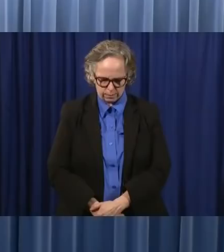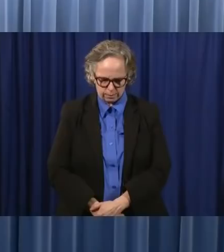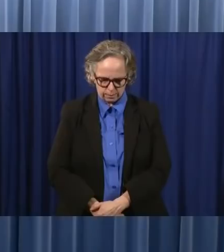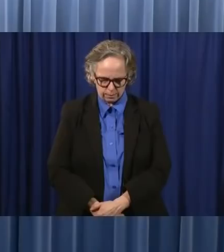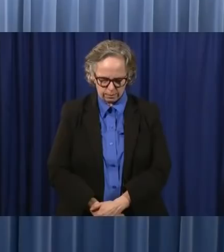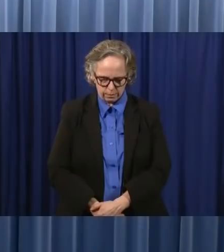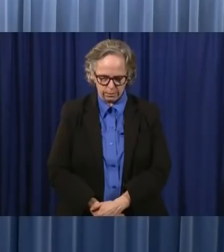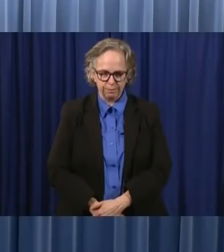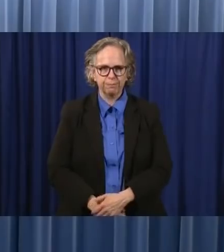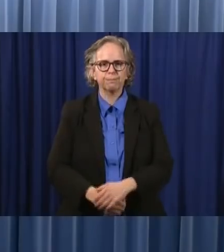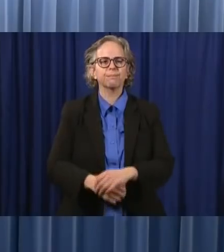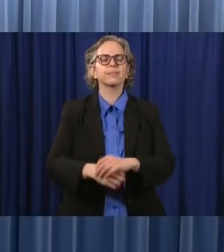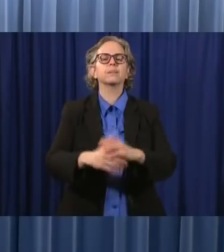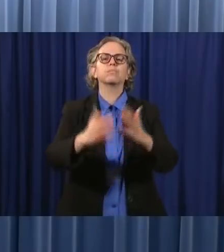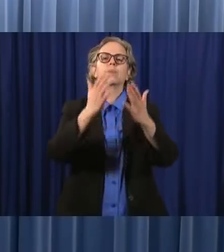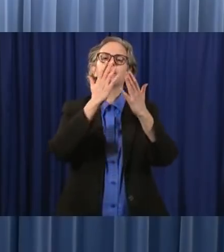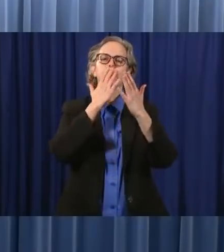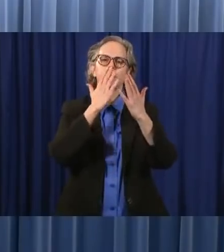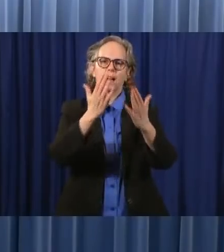Thank you.